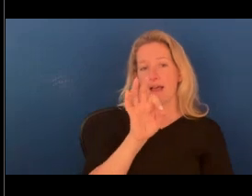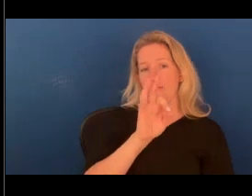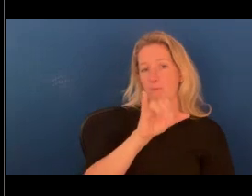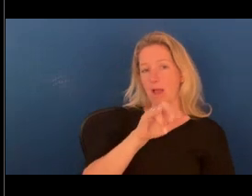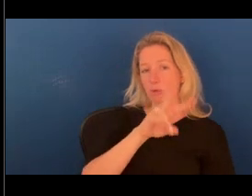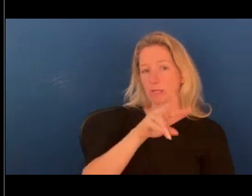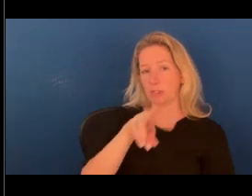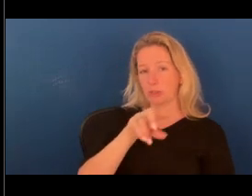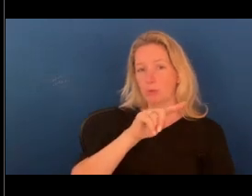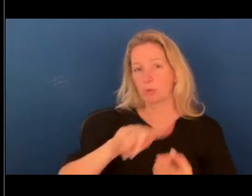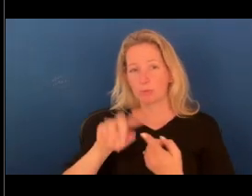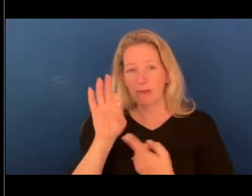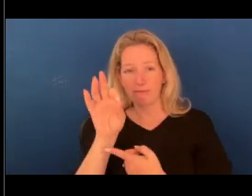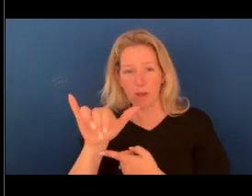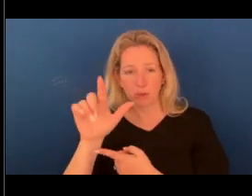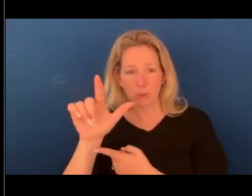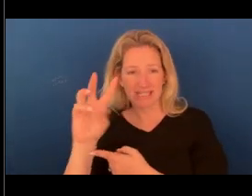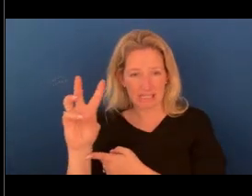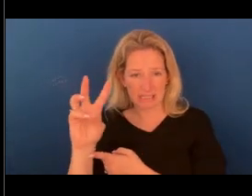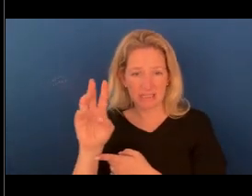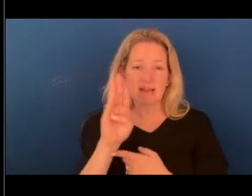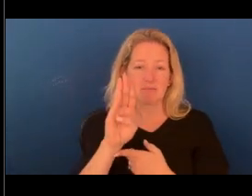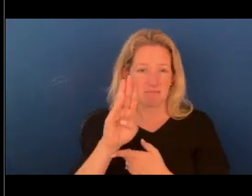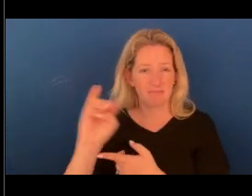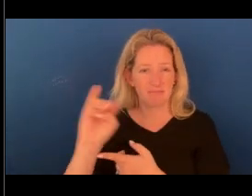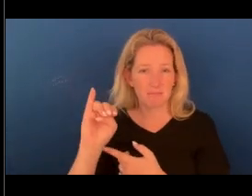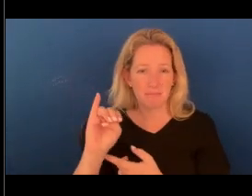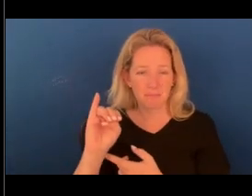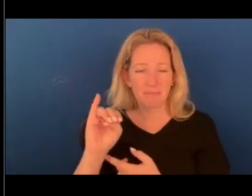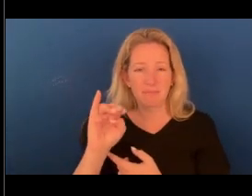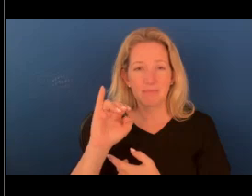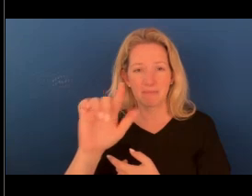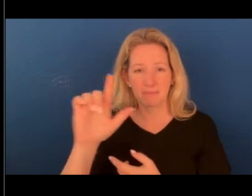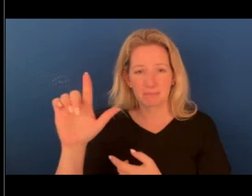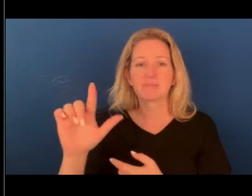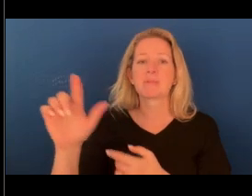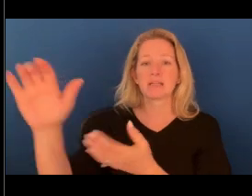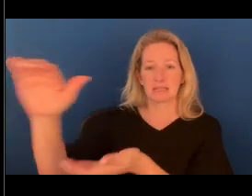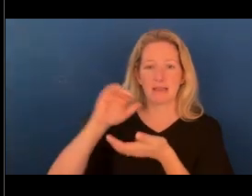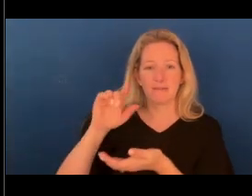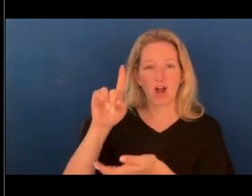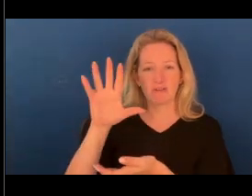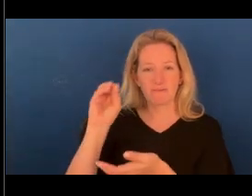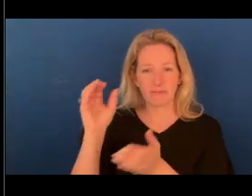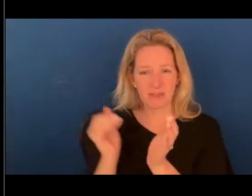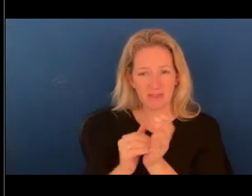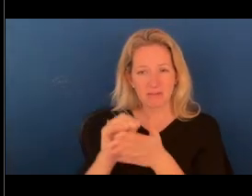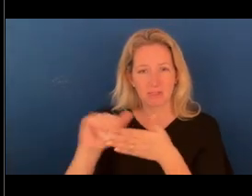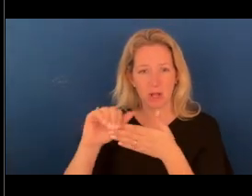bipartisan infrastructure law, and that appropriated $150 million to NOAA for marine debris assessment,